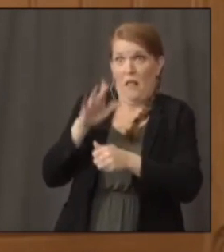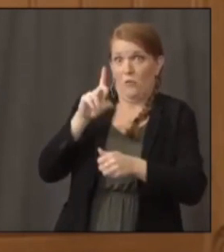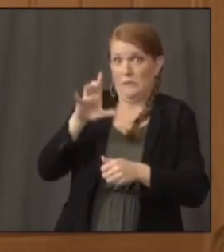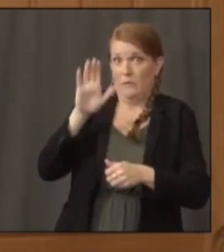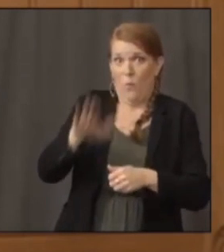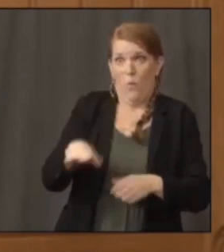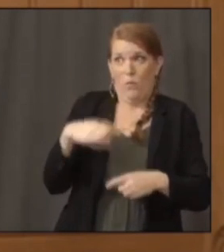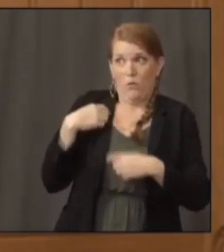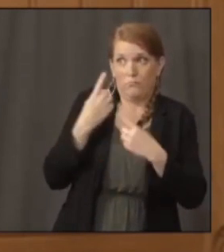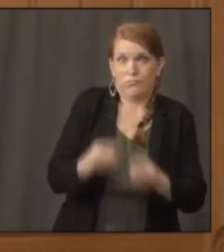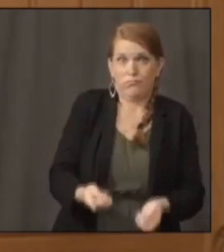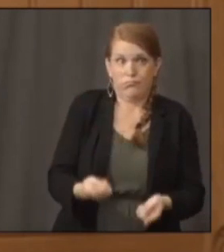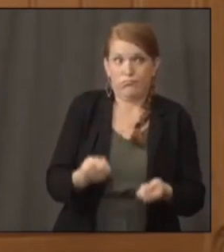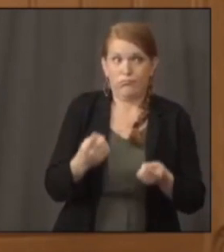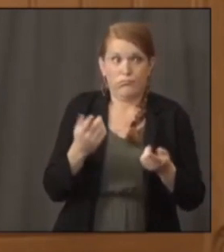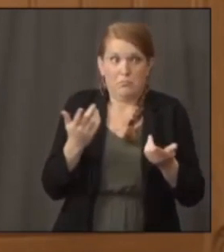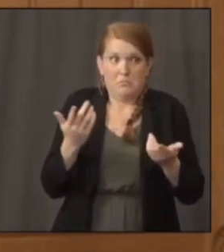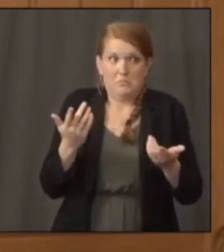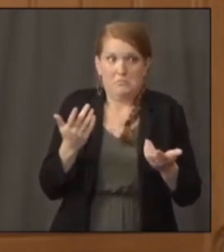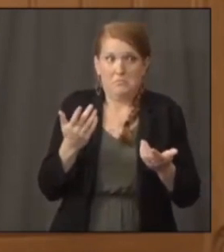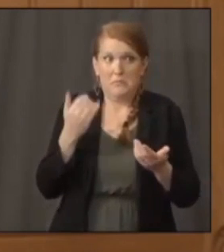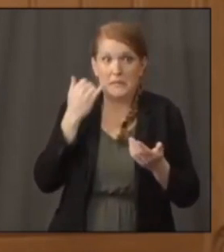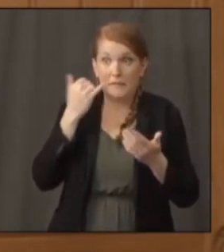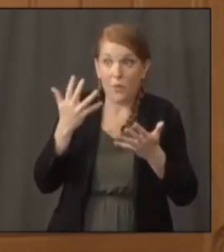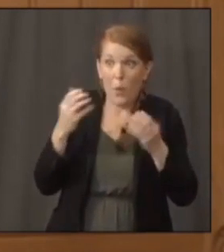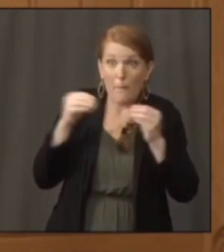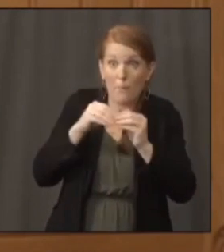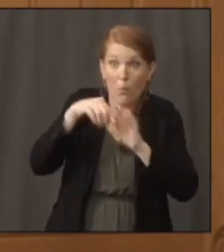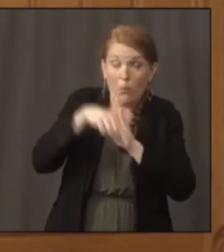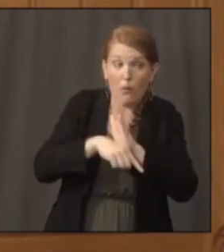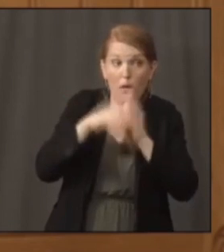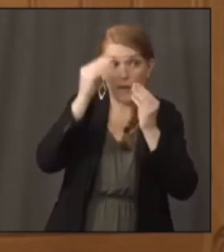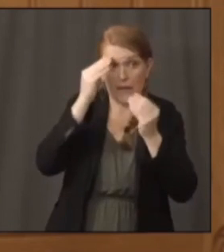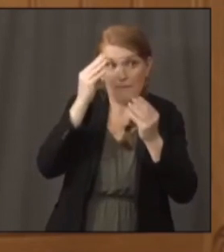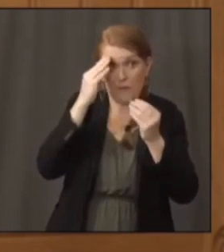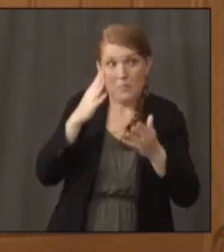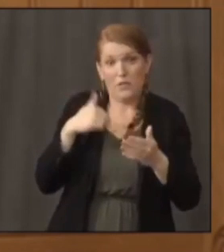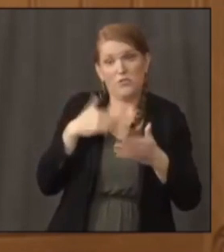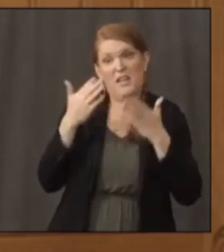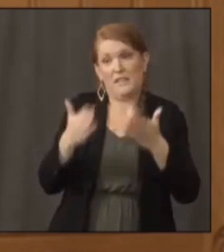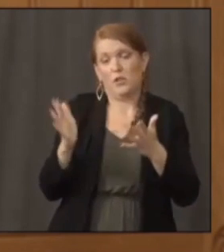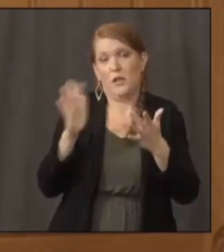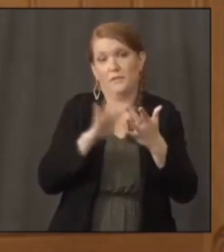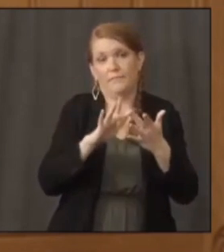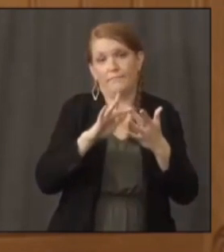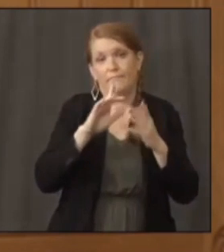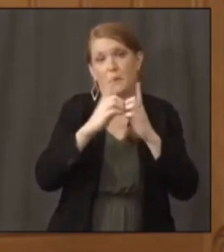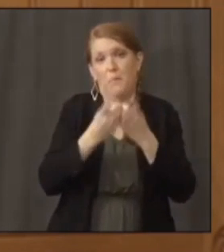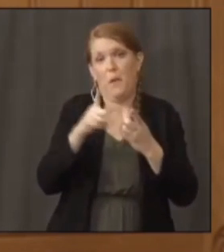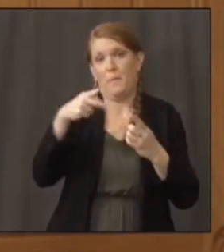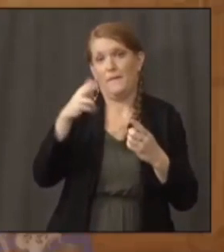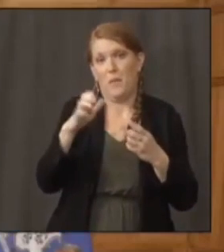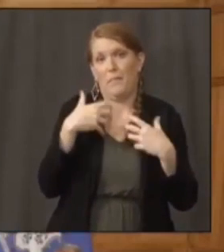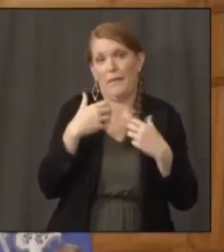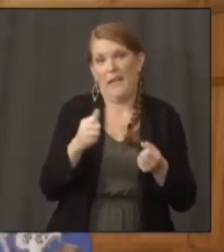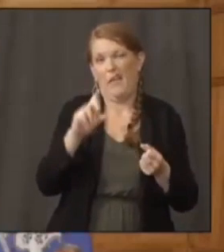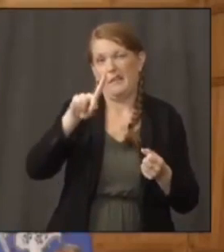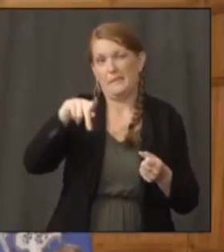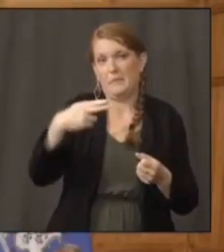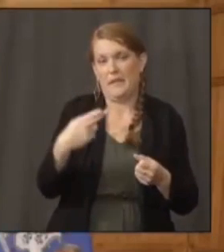there's a specific case that we want to, you're looking for more information on, we can connect you with the Department of Public Health. Okay. Thank you.